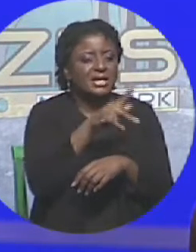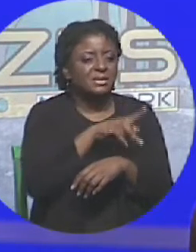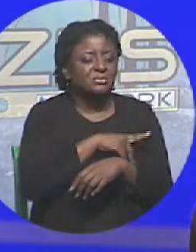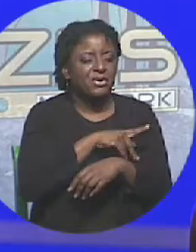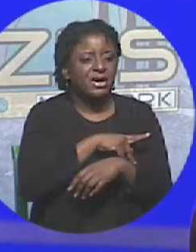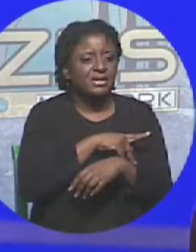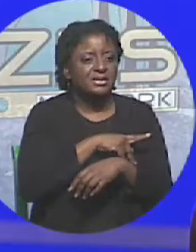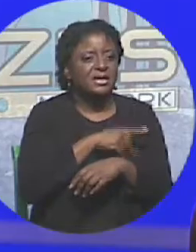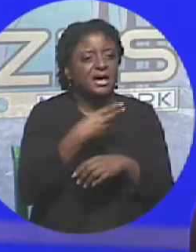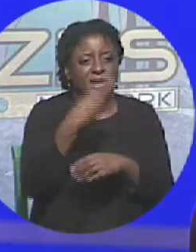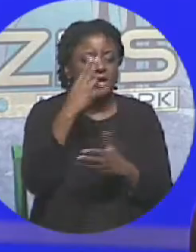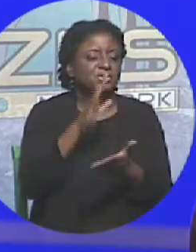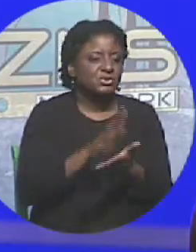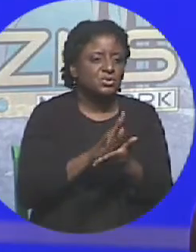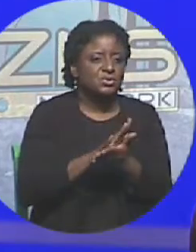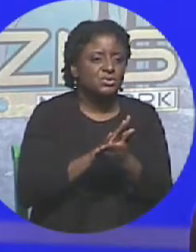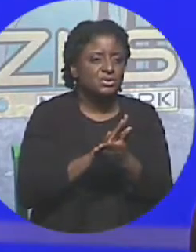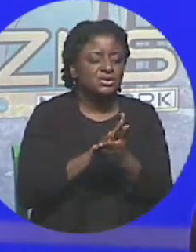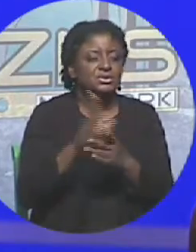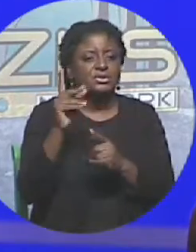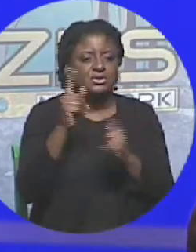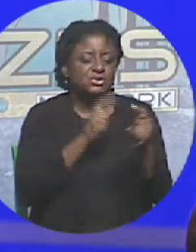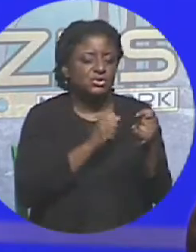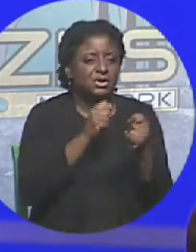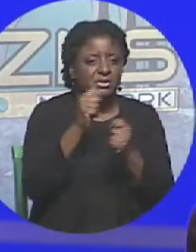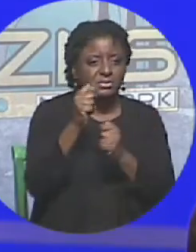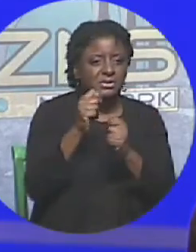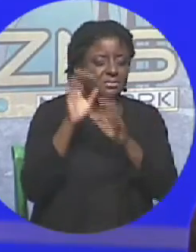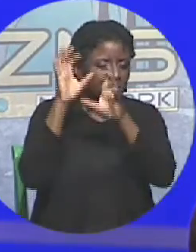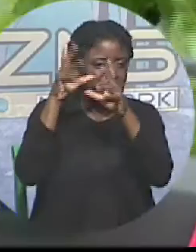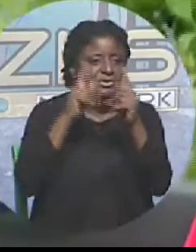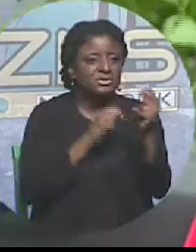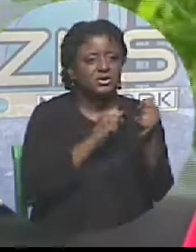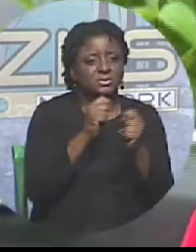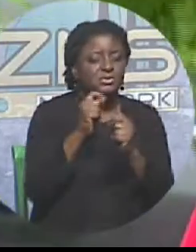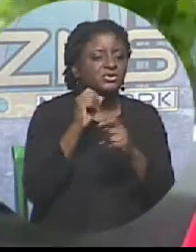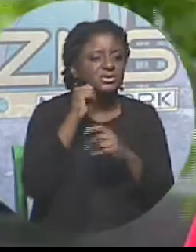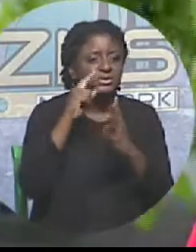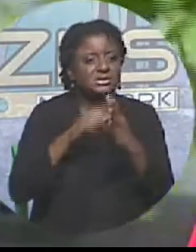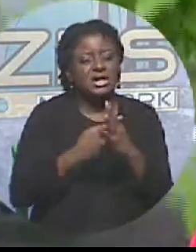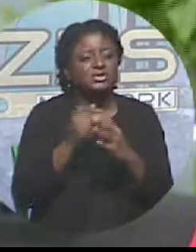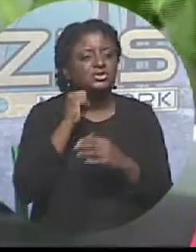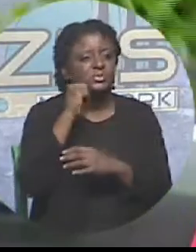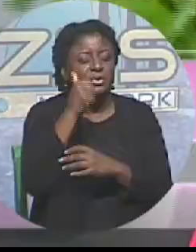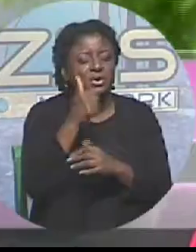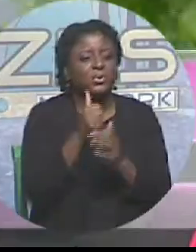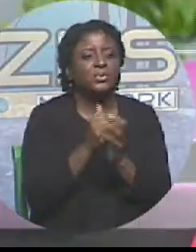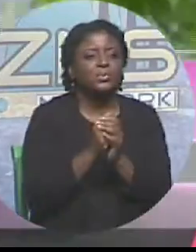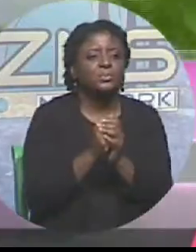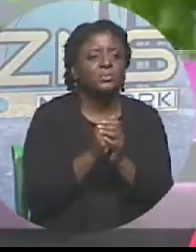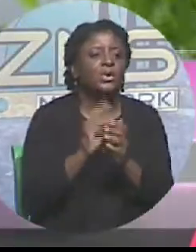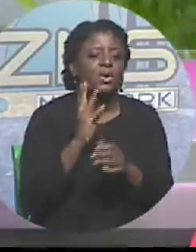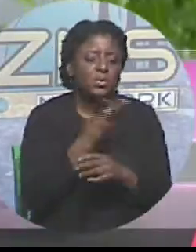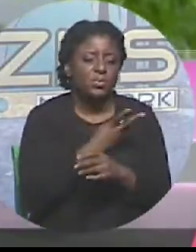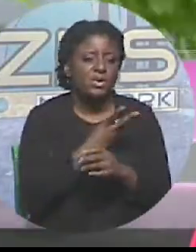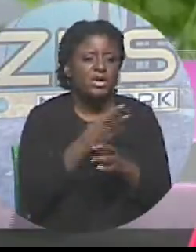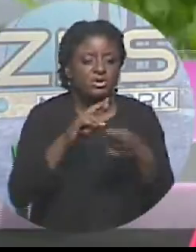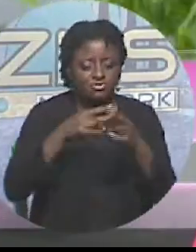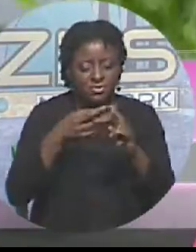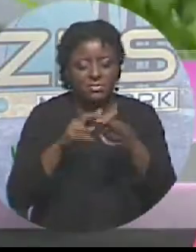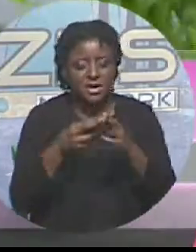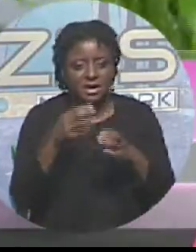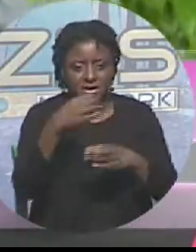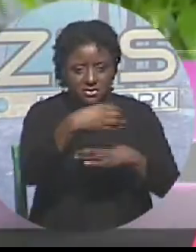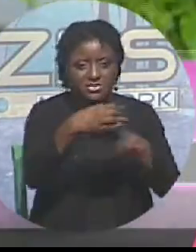underway tomorrow, and all roads lead to Kemp's Bay. We've made our repairs to the court. We have